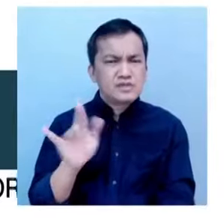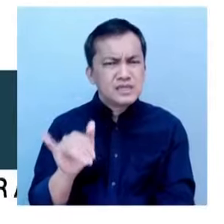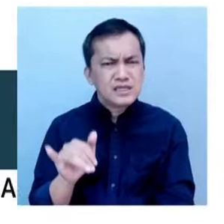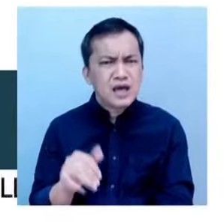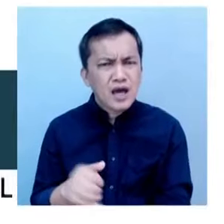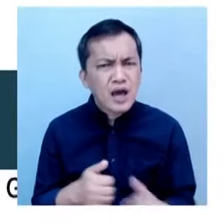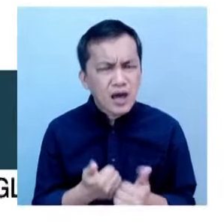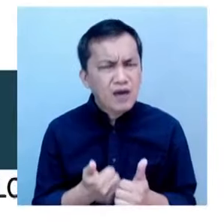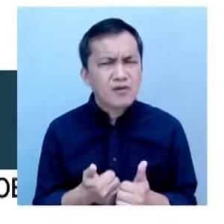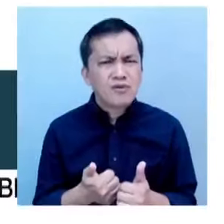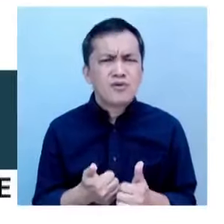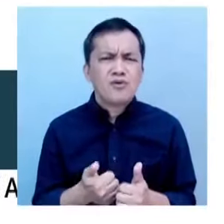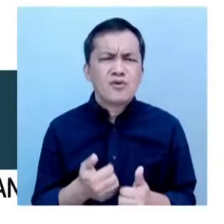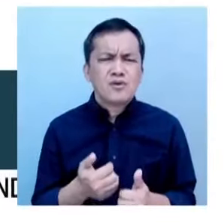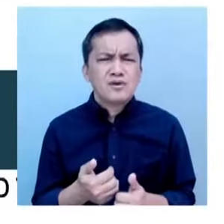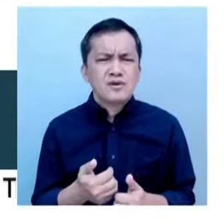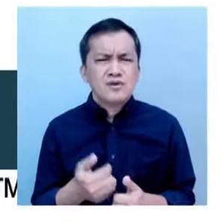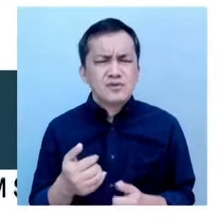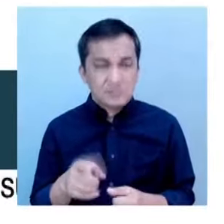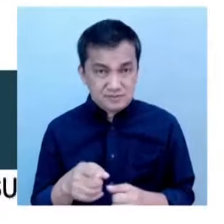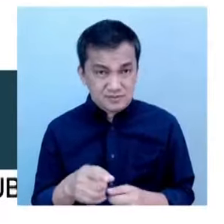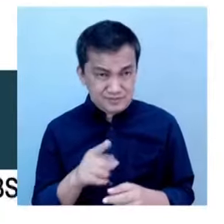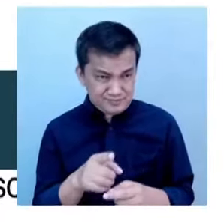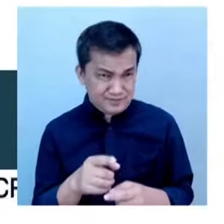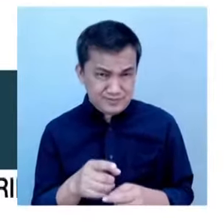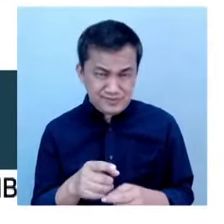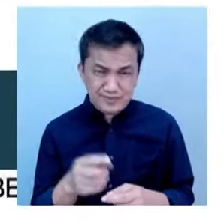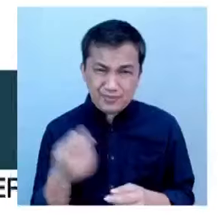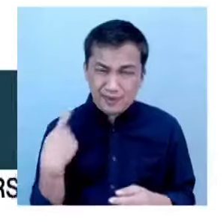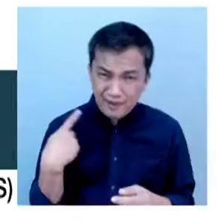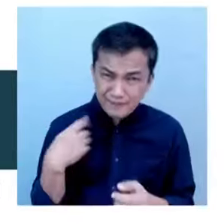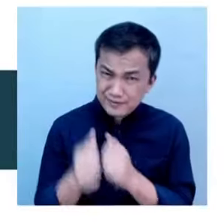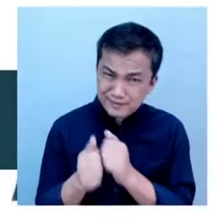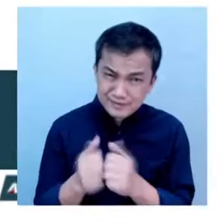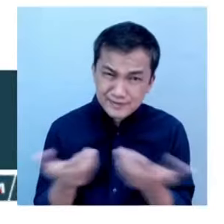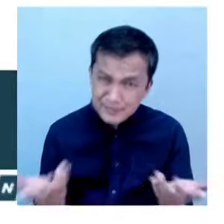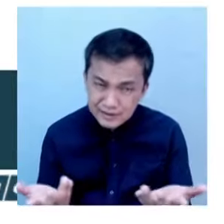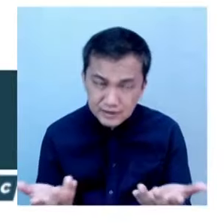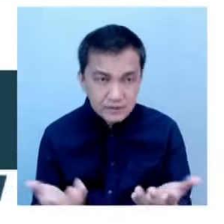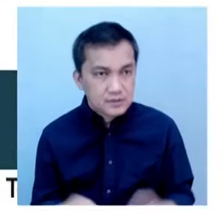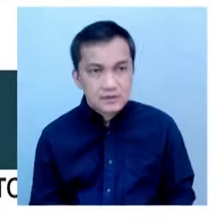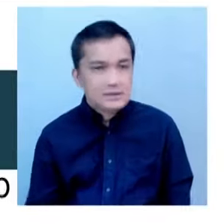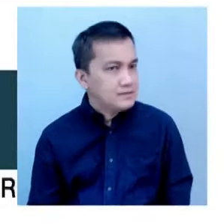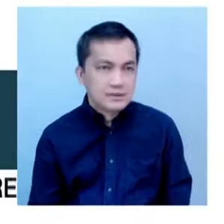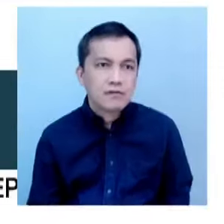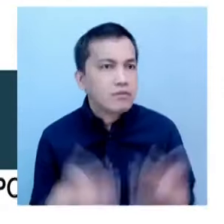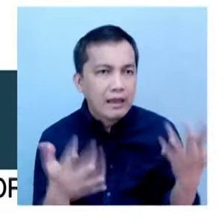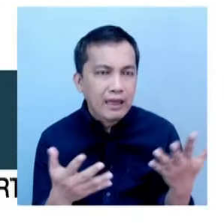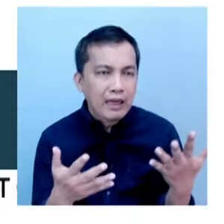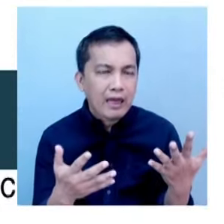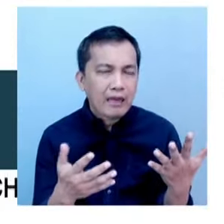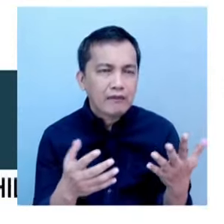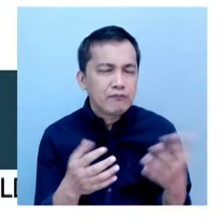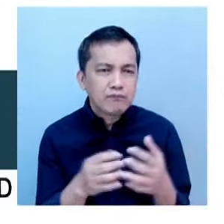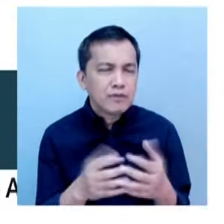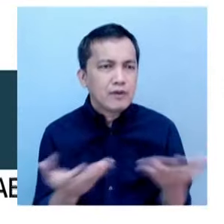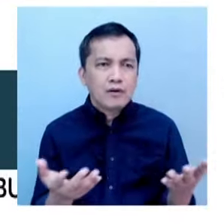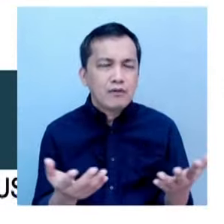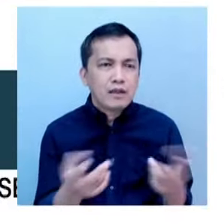make sense? Does it make sense to you? It doesn't make sense. It doesn't add up to Carmina. Imagine we're